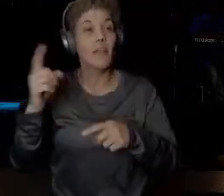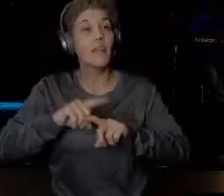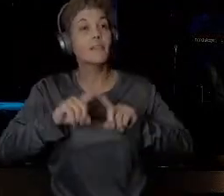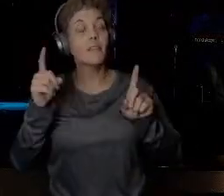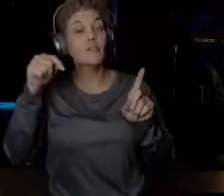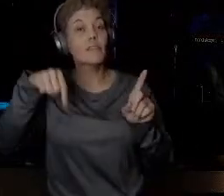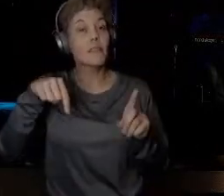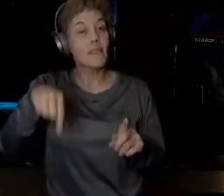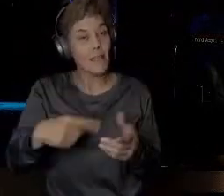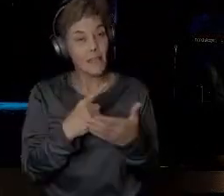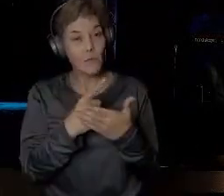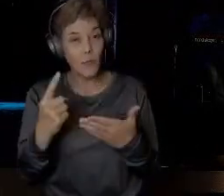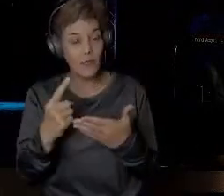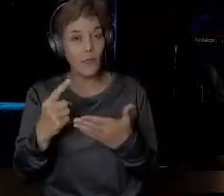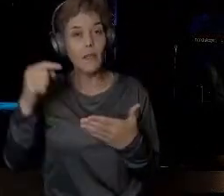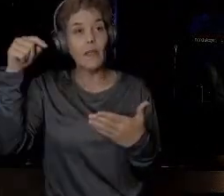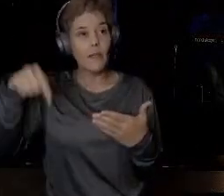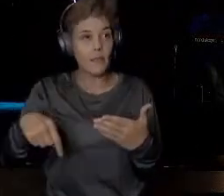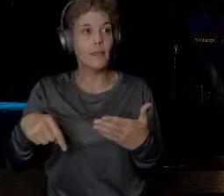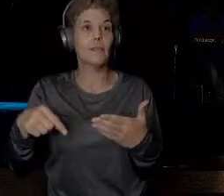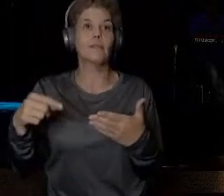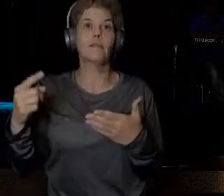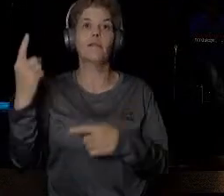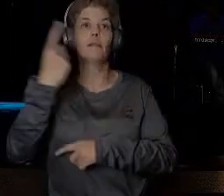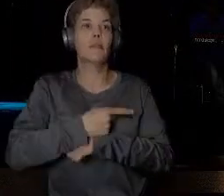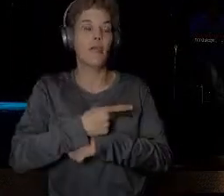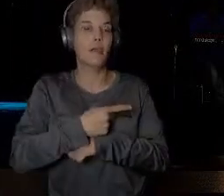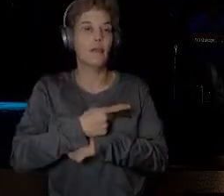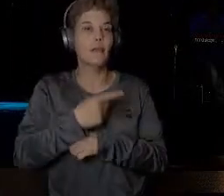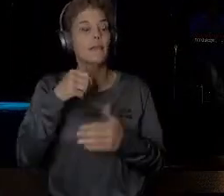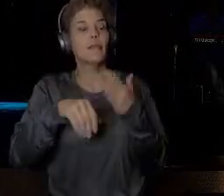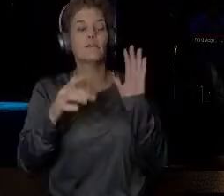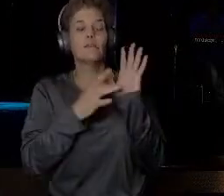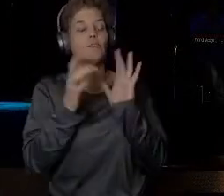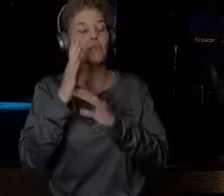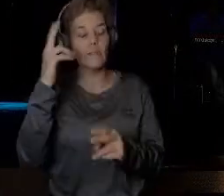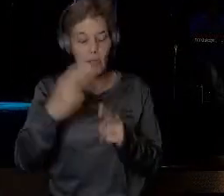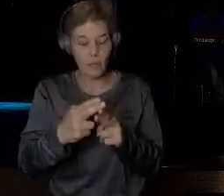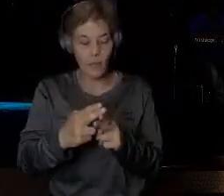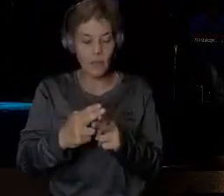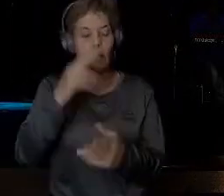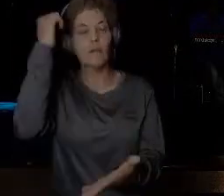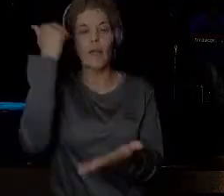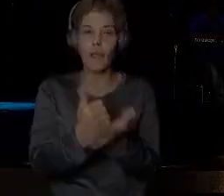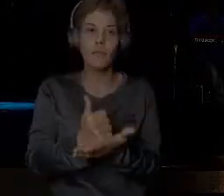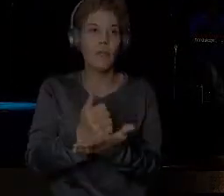and emboldened in the Holy Spirit. In Jesus' name, amen. Amen. Go in peace.